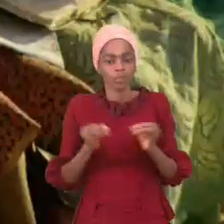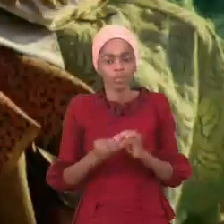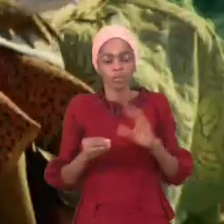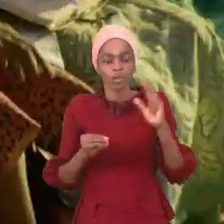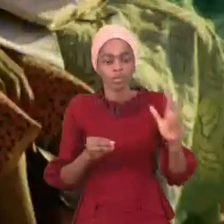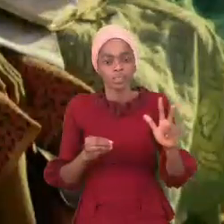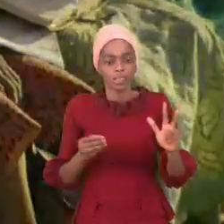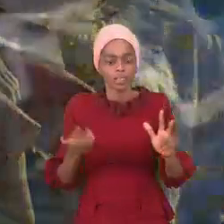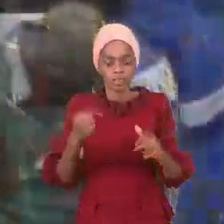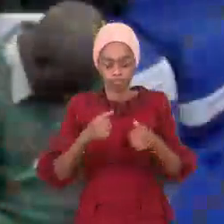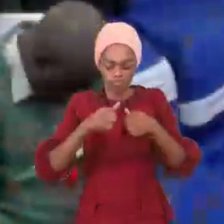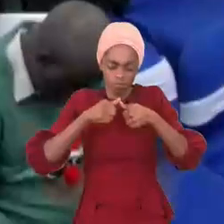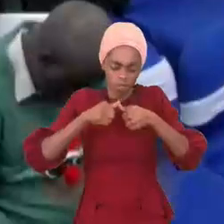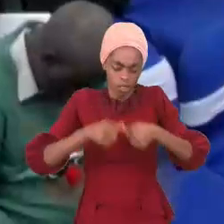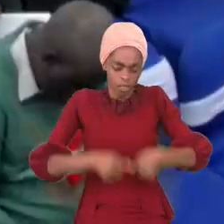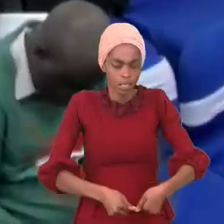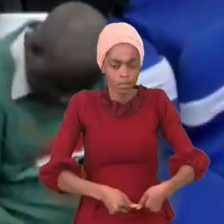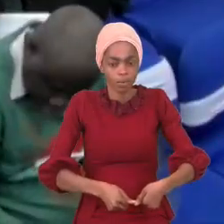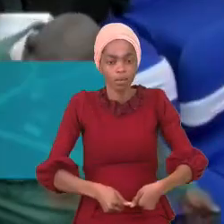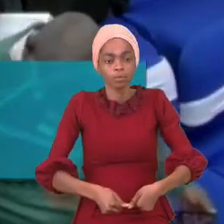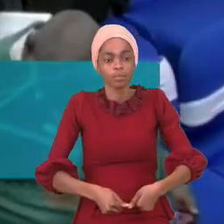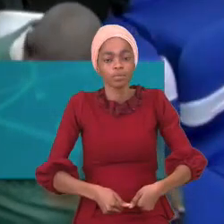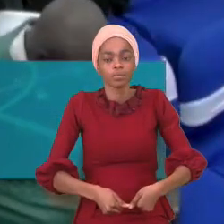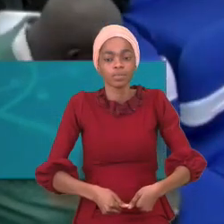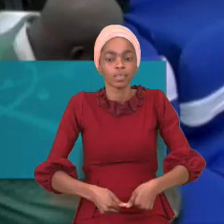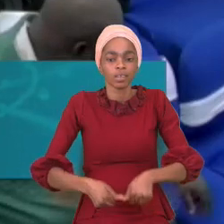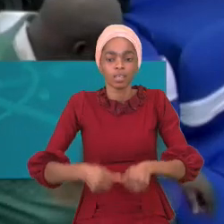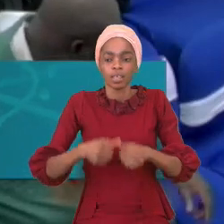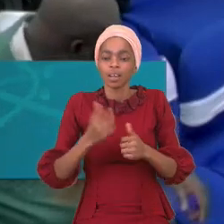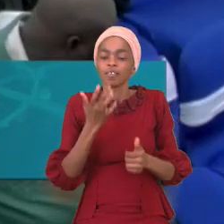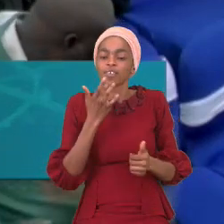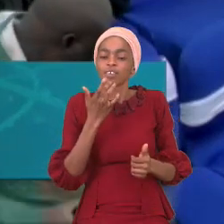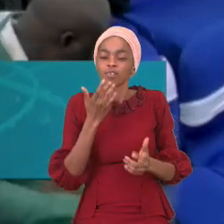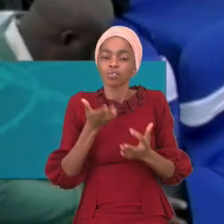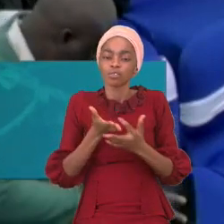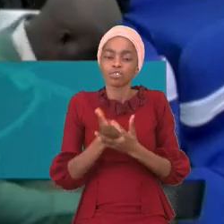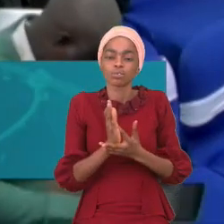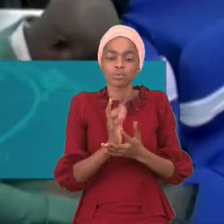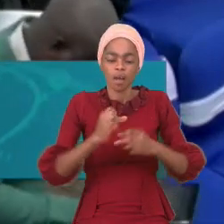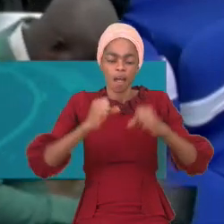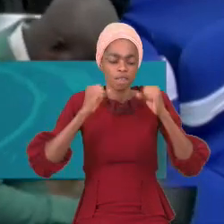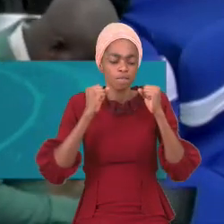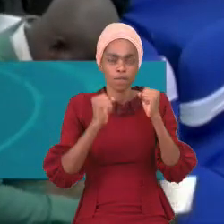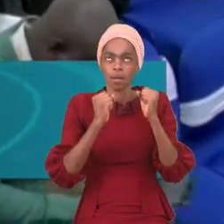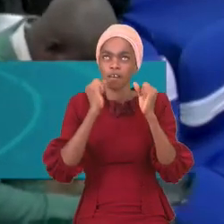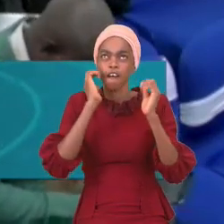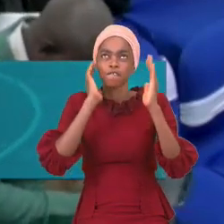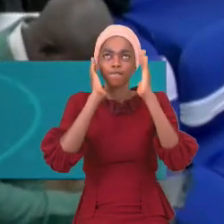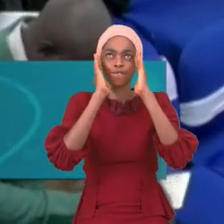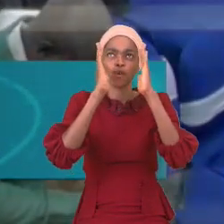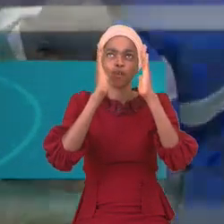the steadfast favors through a firm, focused